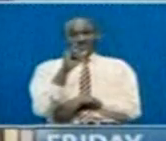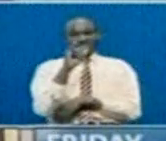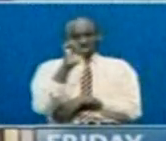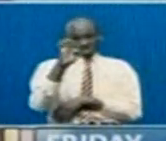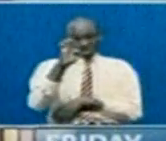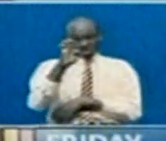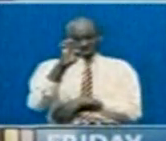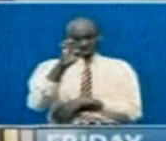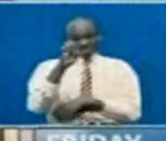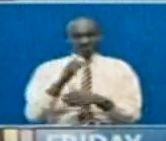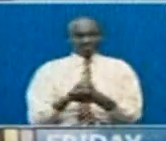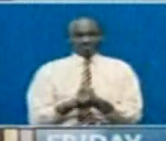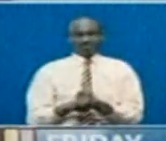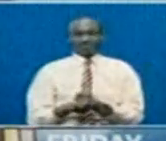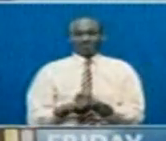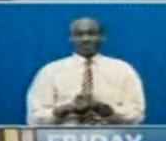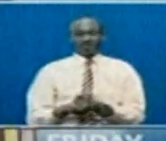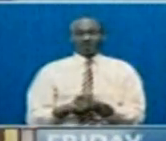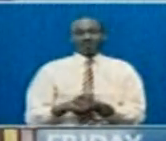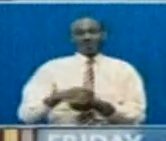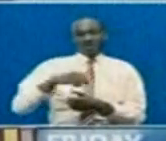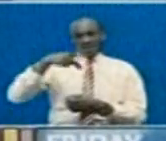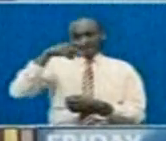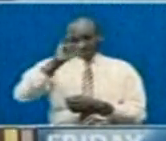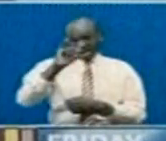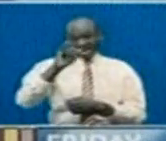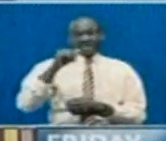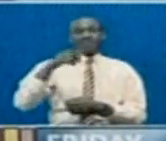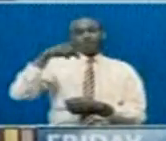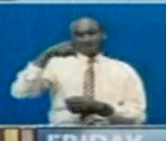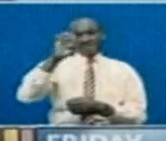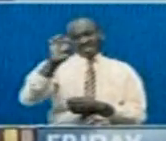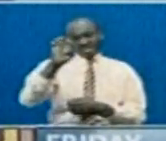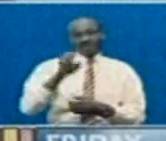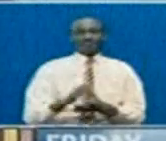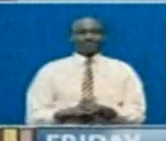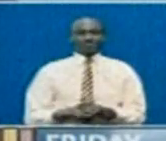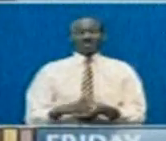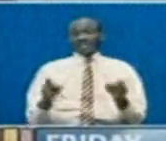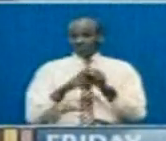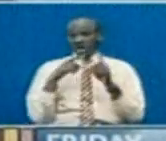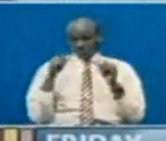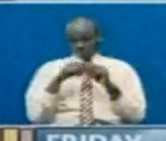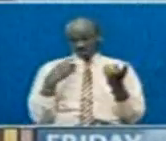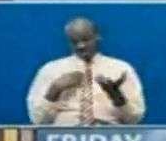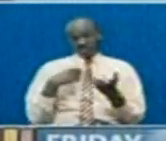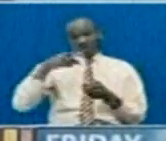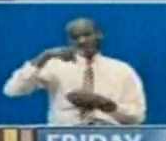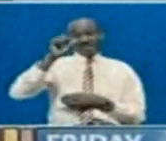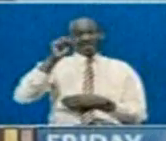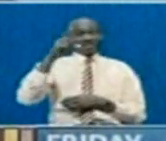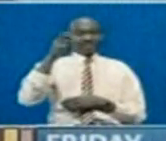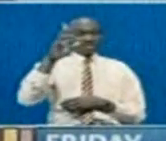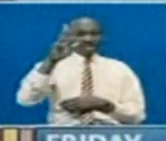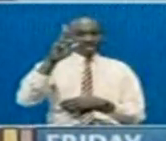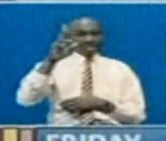E. P. Not pie. P. Pediatrician. Just like we talk of pediatric, and